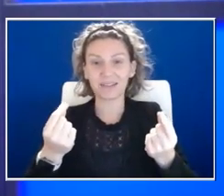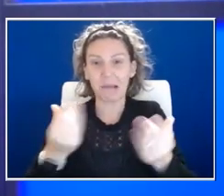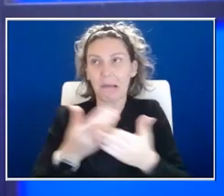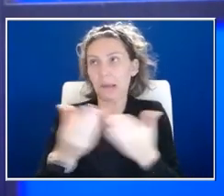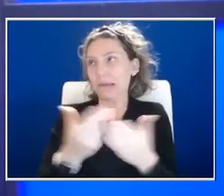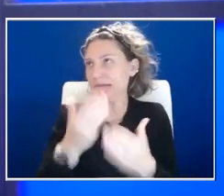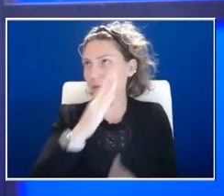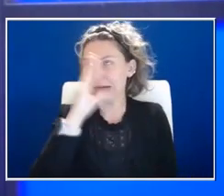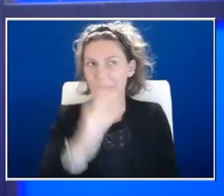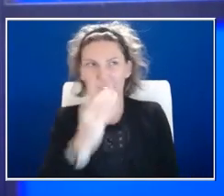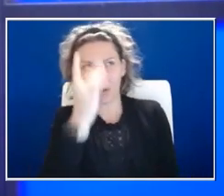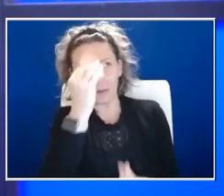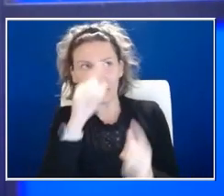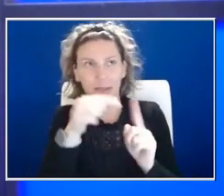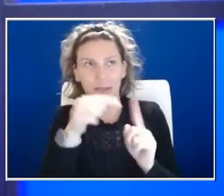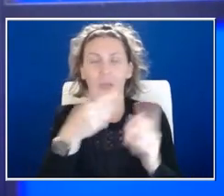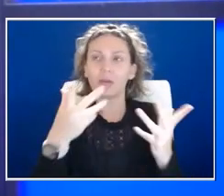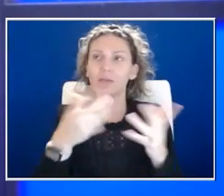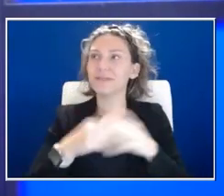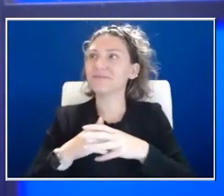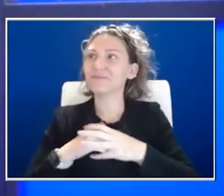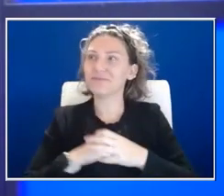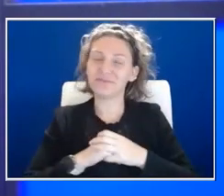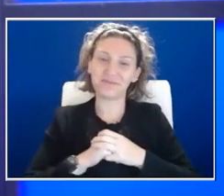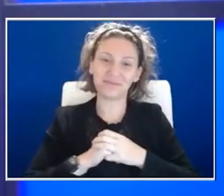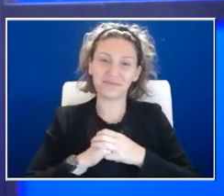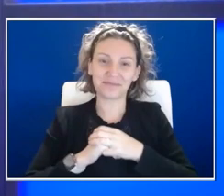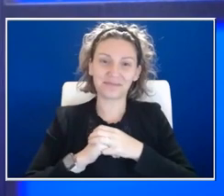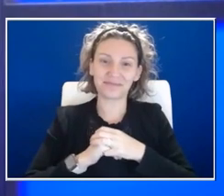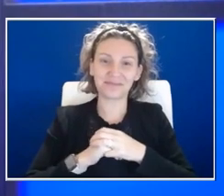Yeah. And you know, sometimes, and